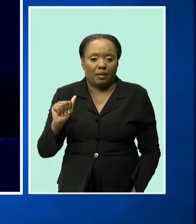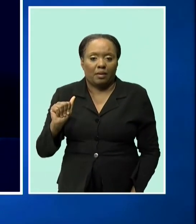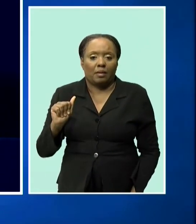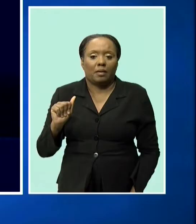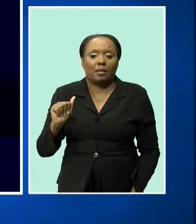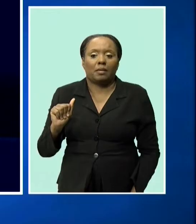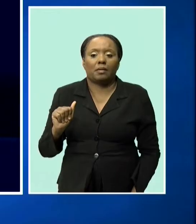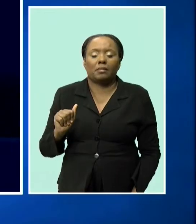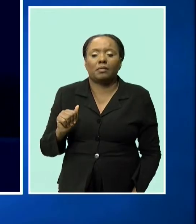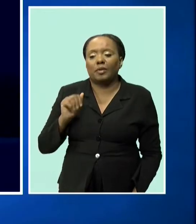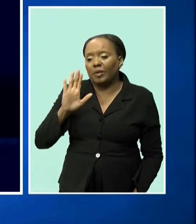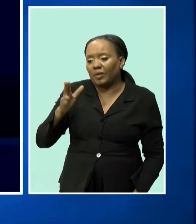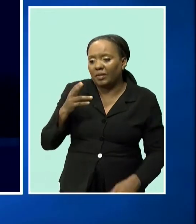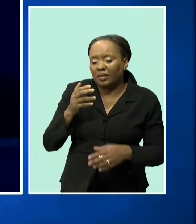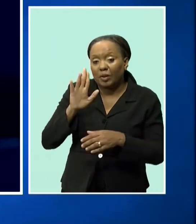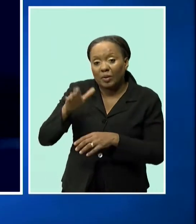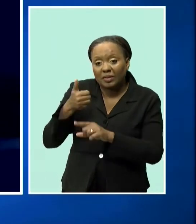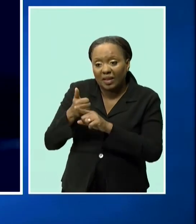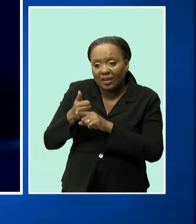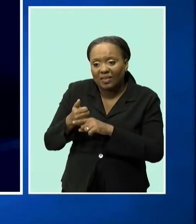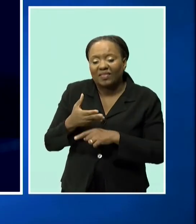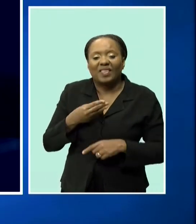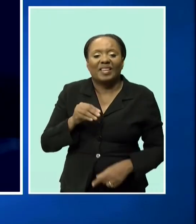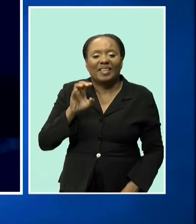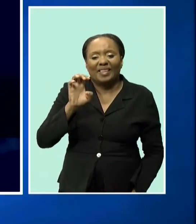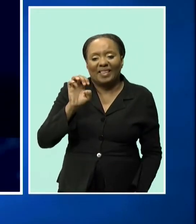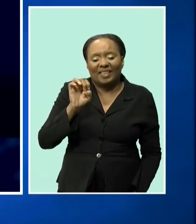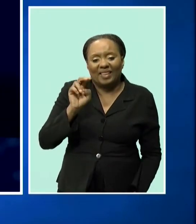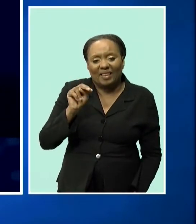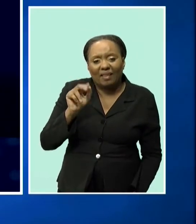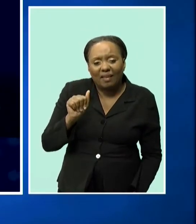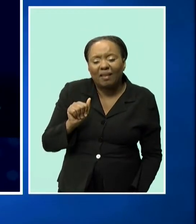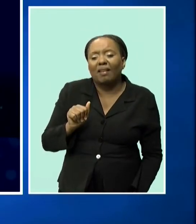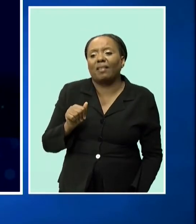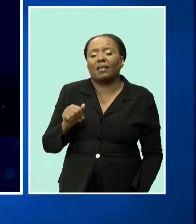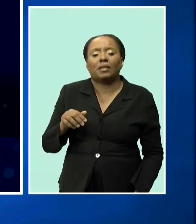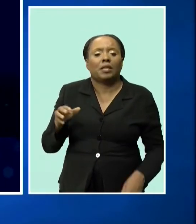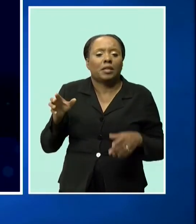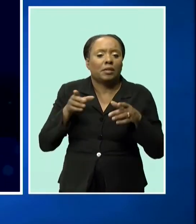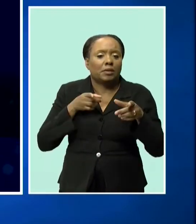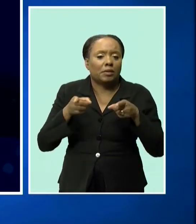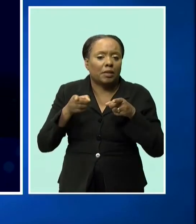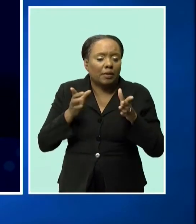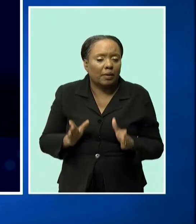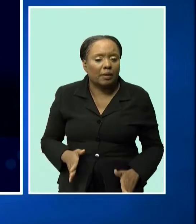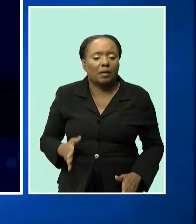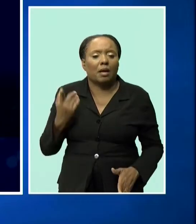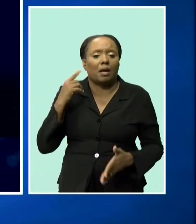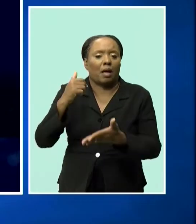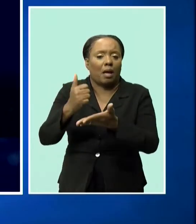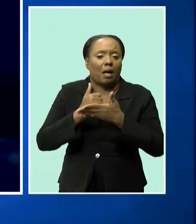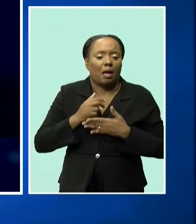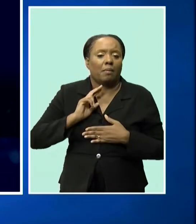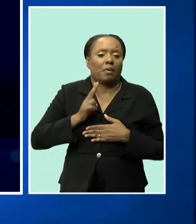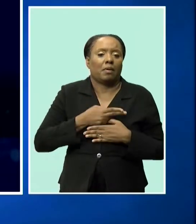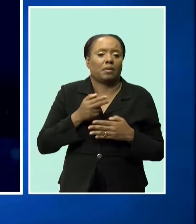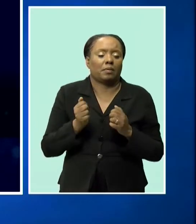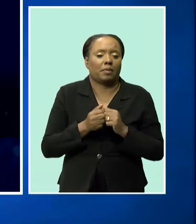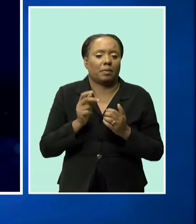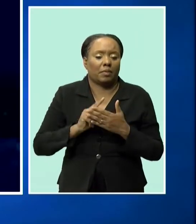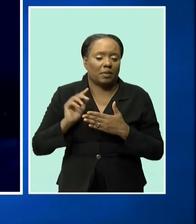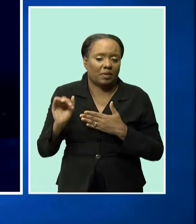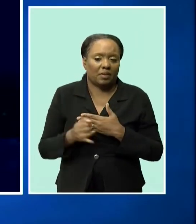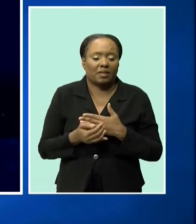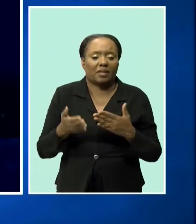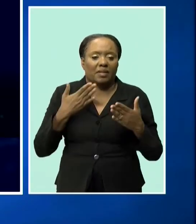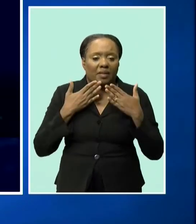yourself, Ina, even though she's retired now, the Director General and the others for helping us with this project. And I want to